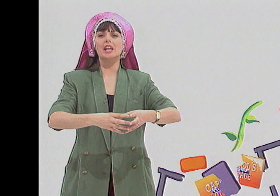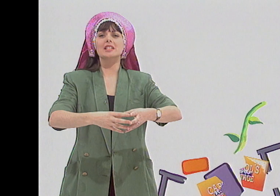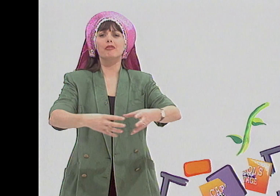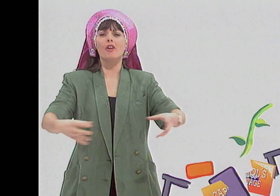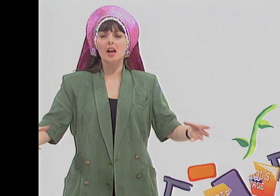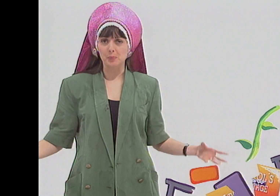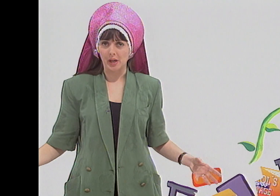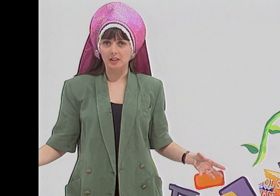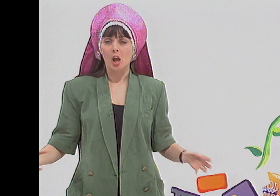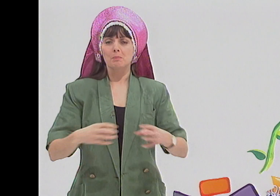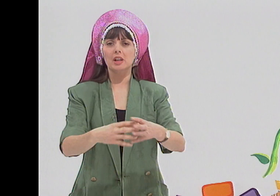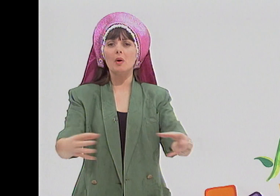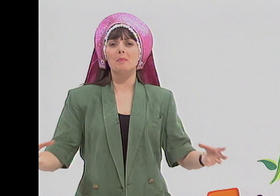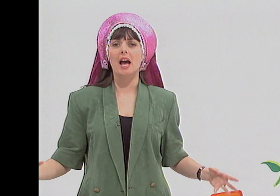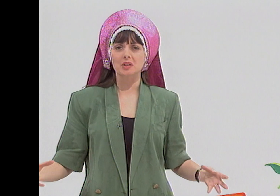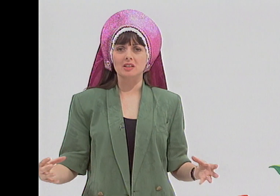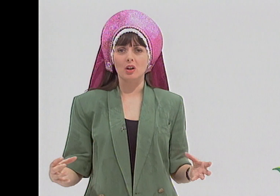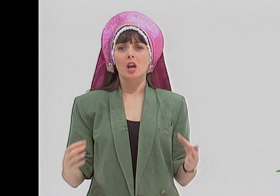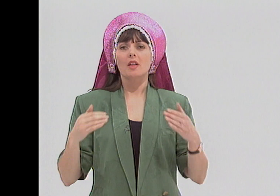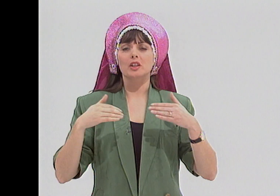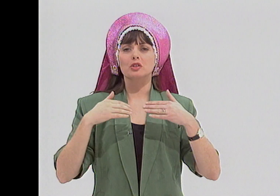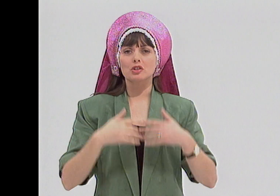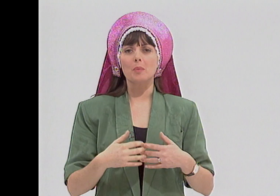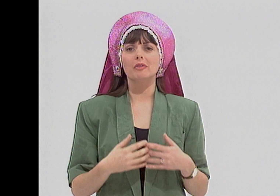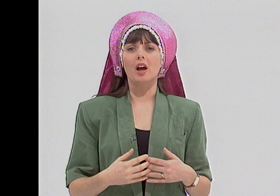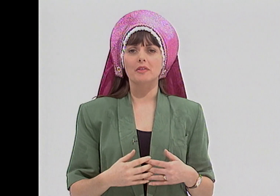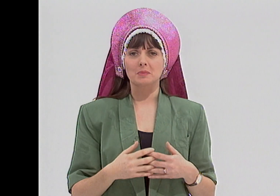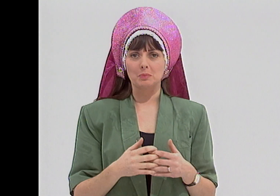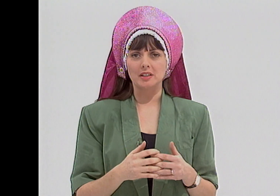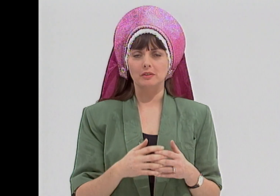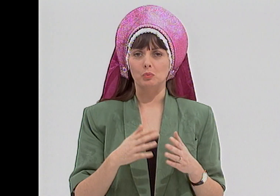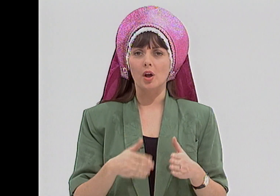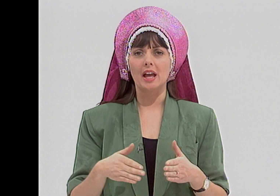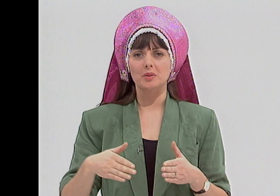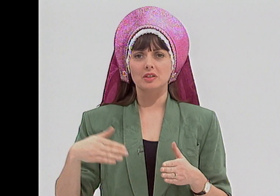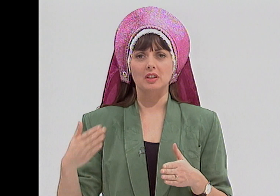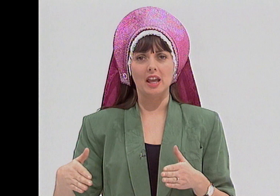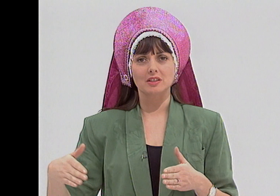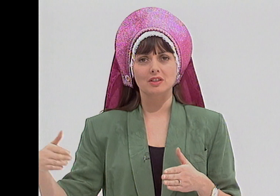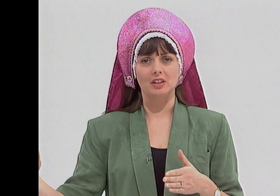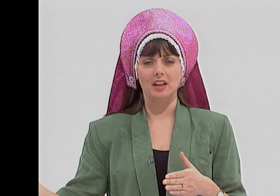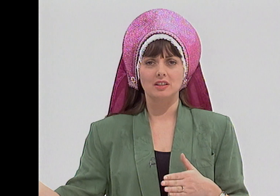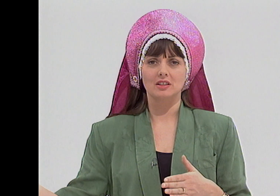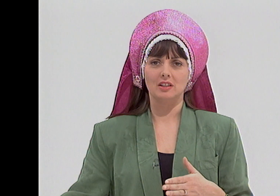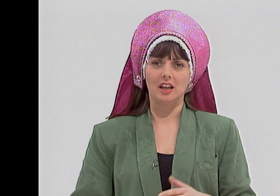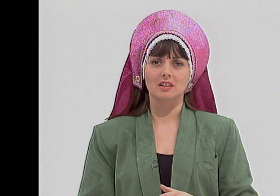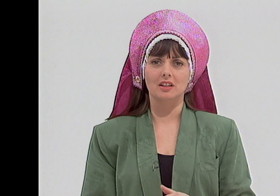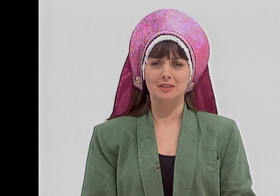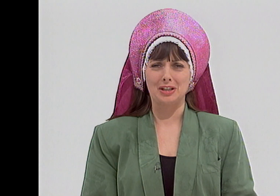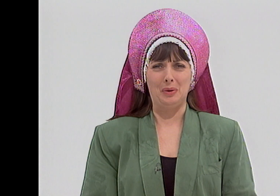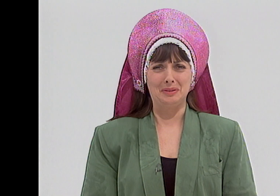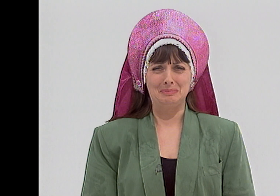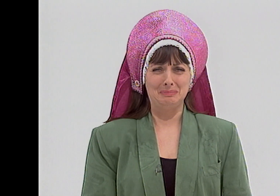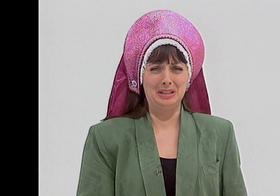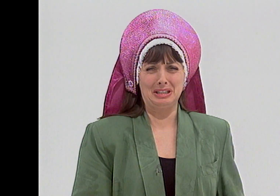had to create a firebreak. Blow up houses so they could stop the fire from spreading from one house to the next, to the next, to the next,